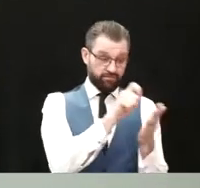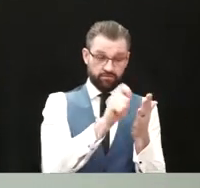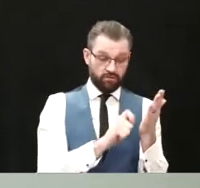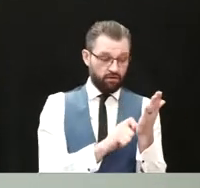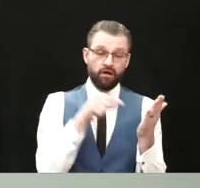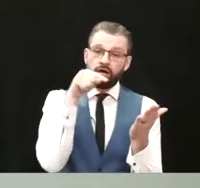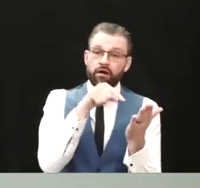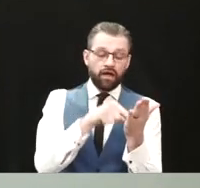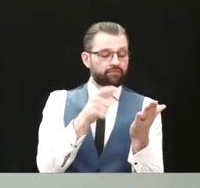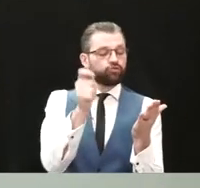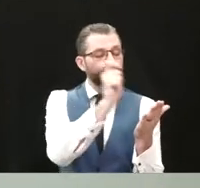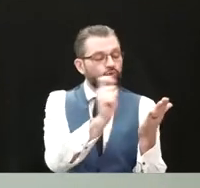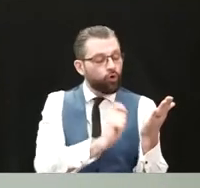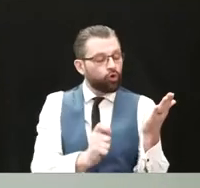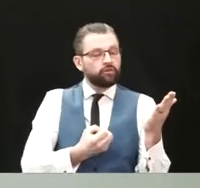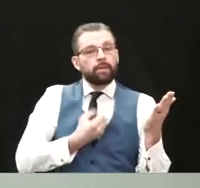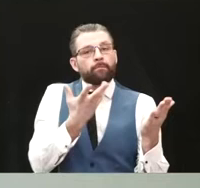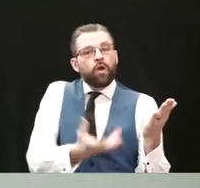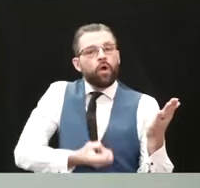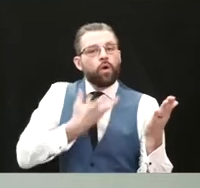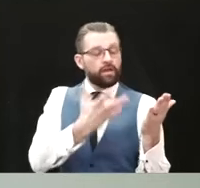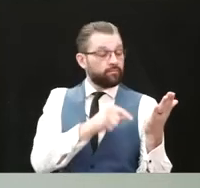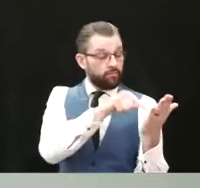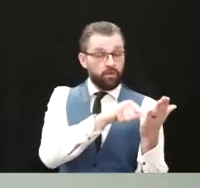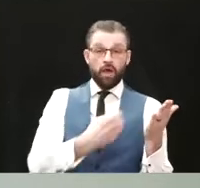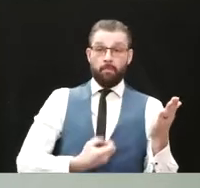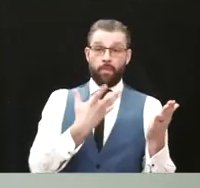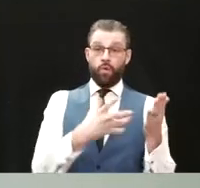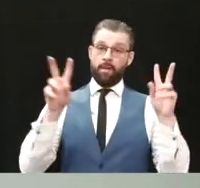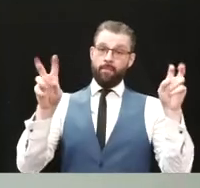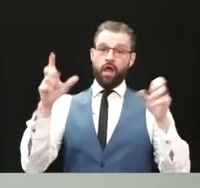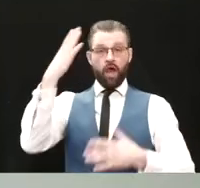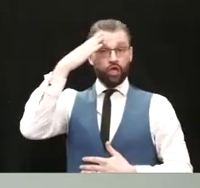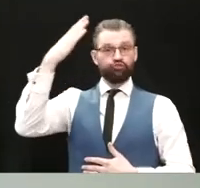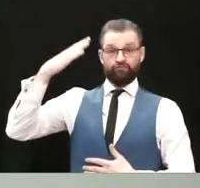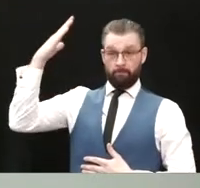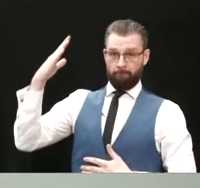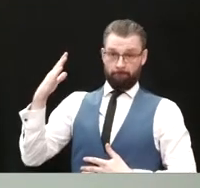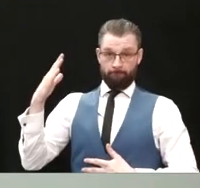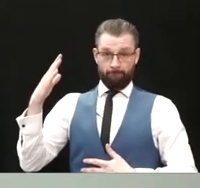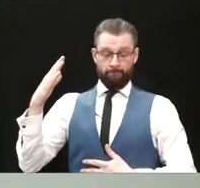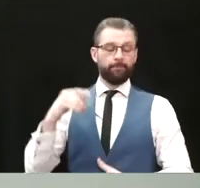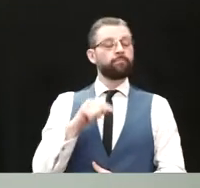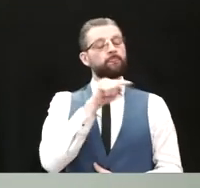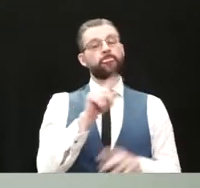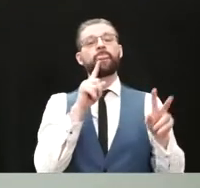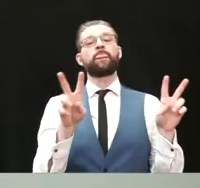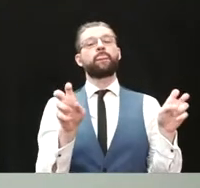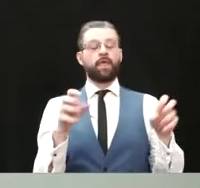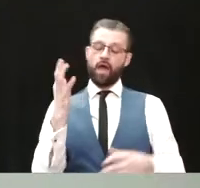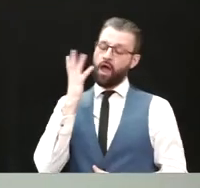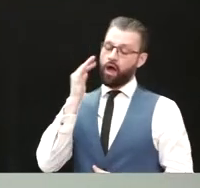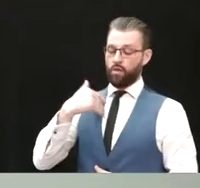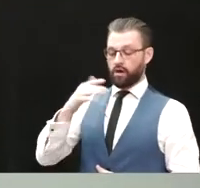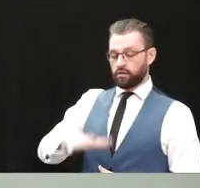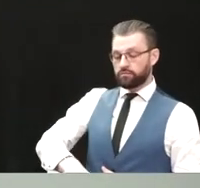It contained drawings and poems. In his poem, A Dream, he said, "When I grow